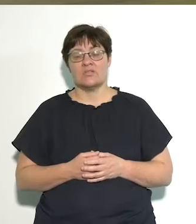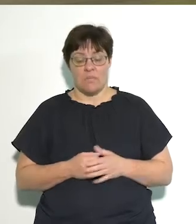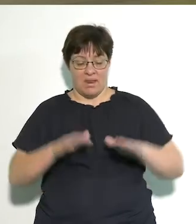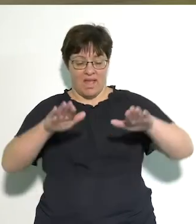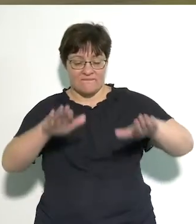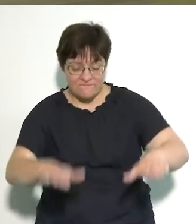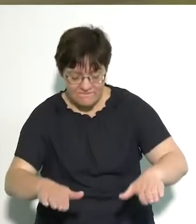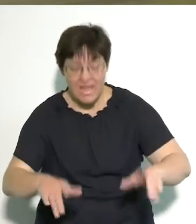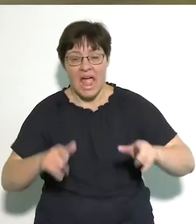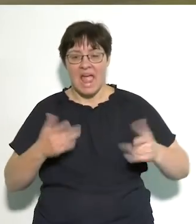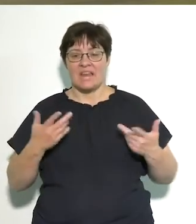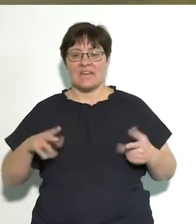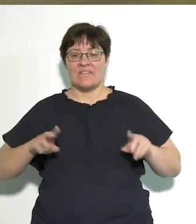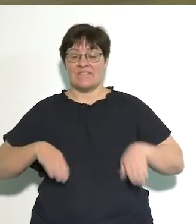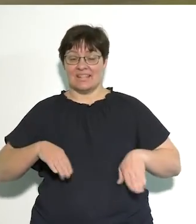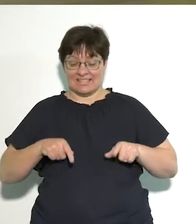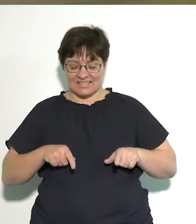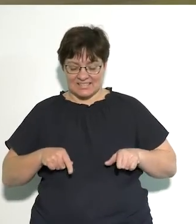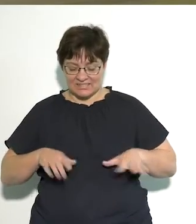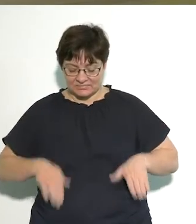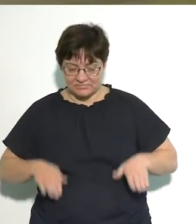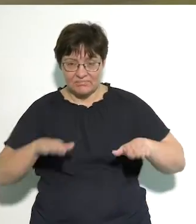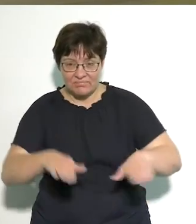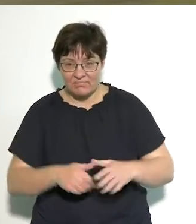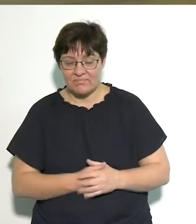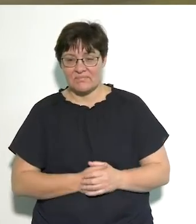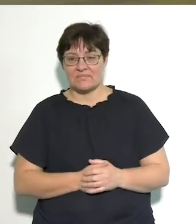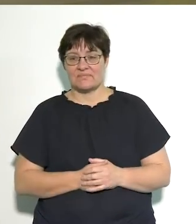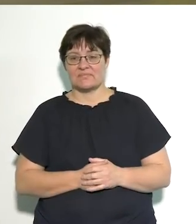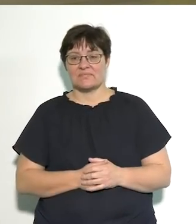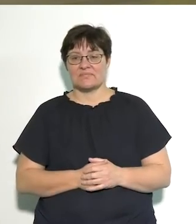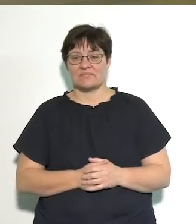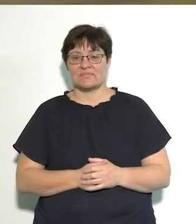their hands and feet. So you can put down a set of feet